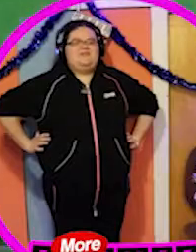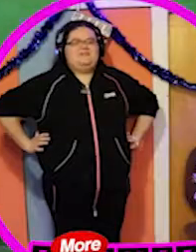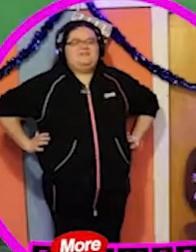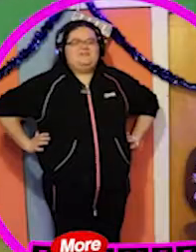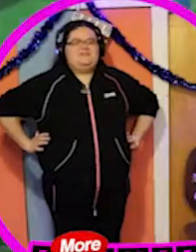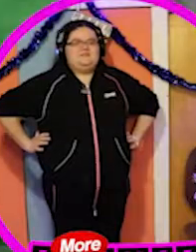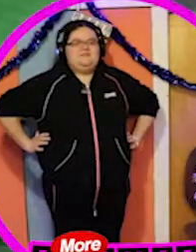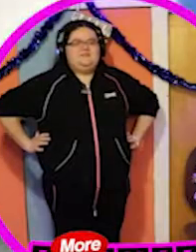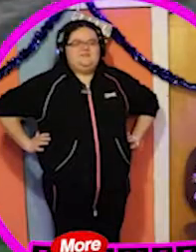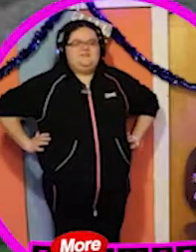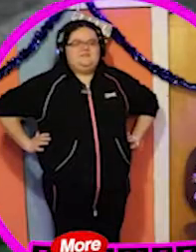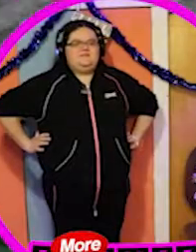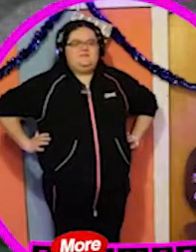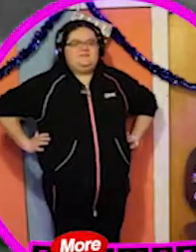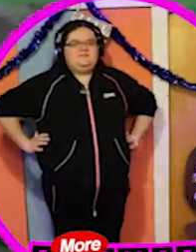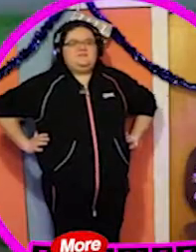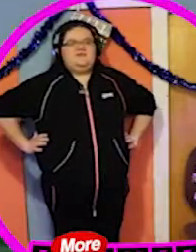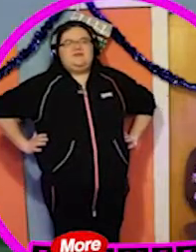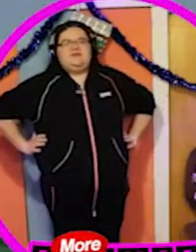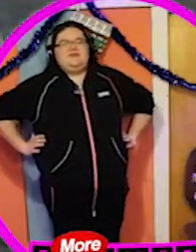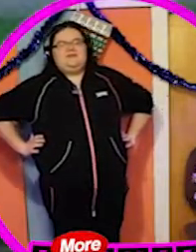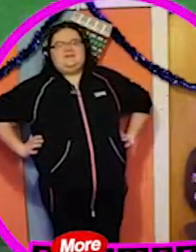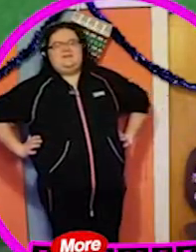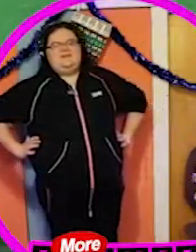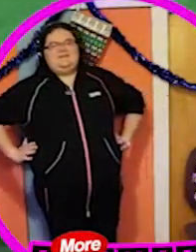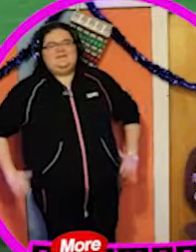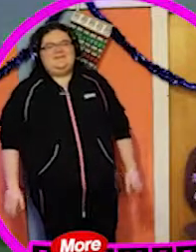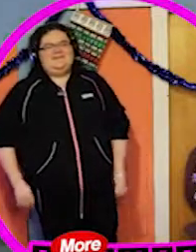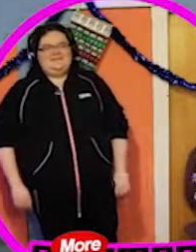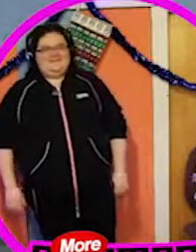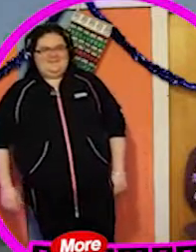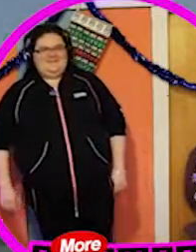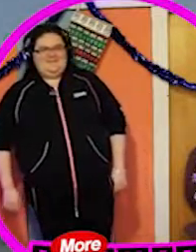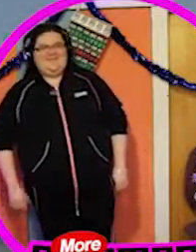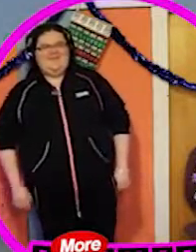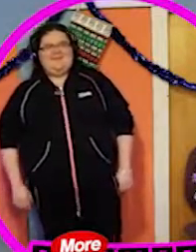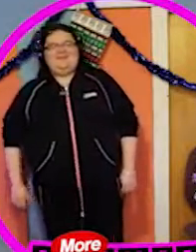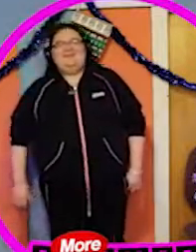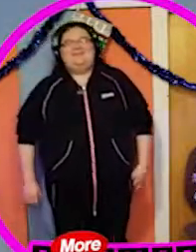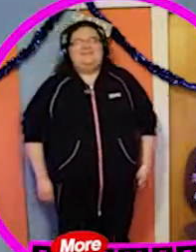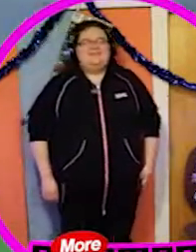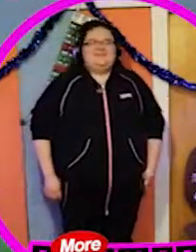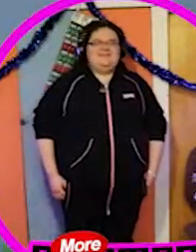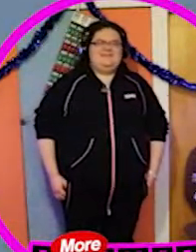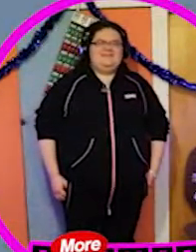can't. I'm tired of this stick. Stop giving me stick.